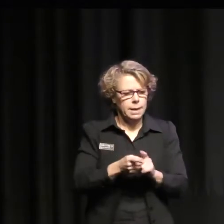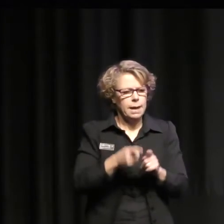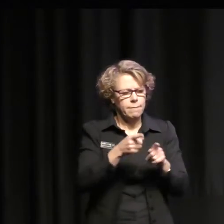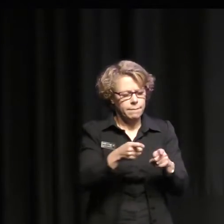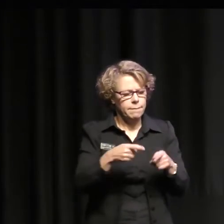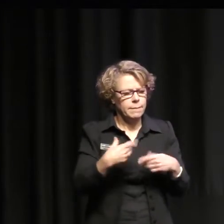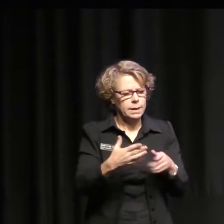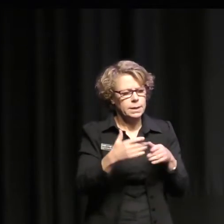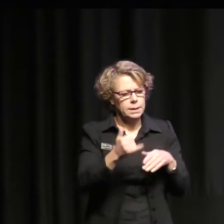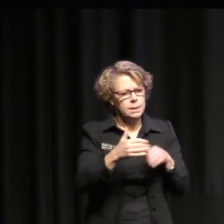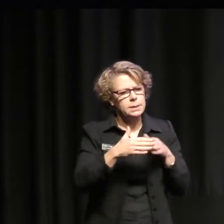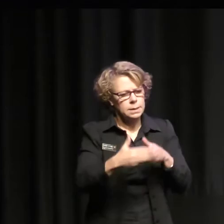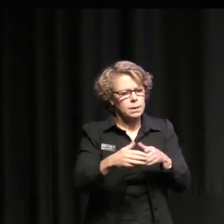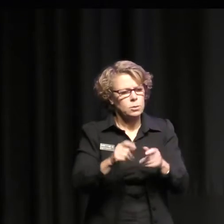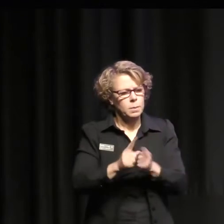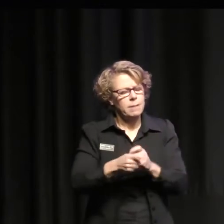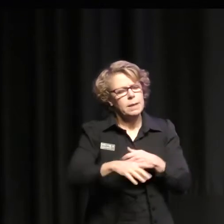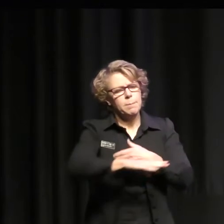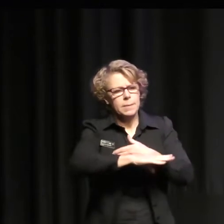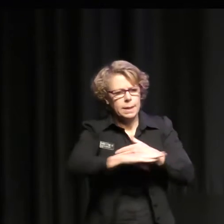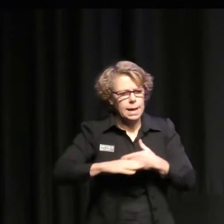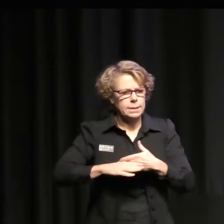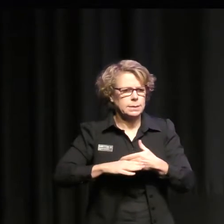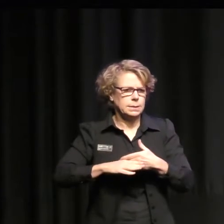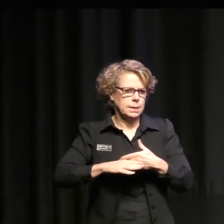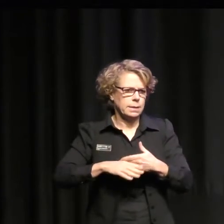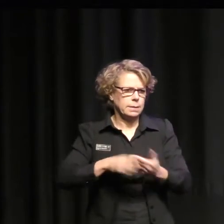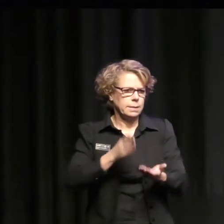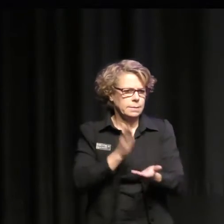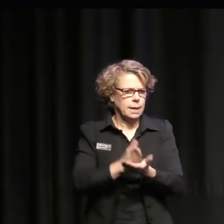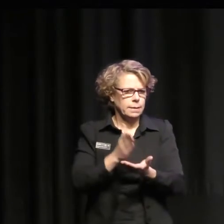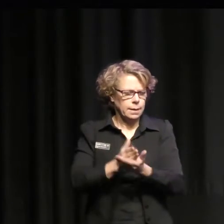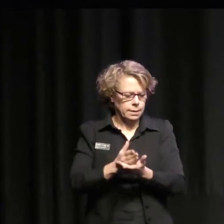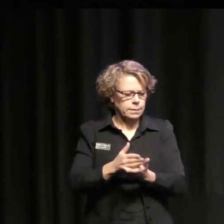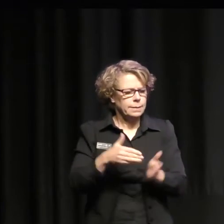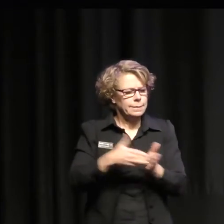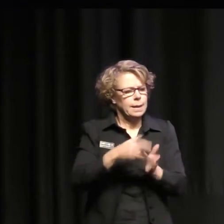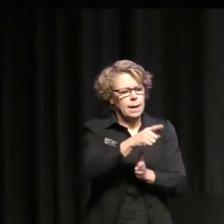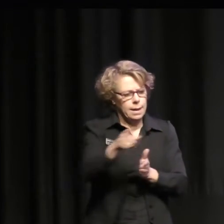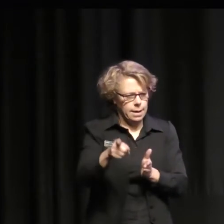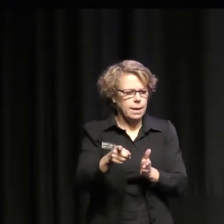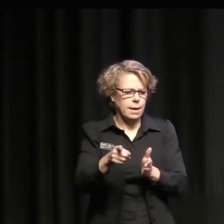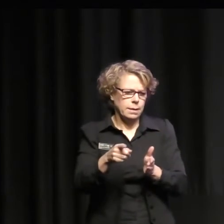more limited range of rights than the citizens of the town.